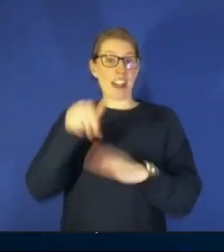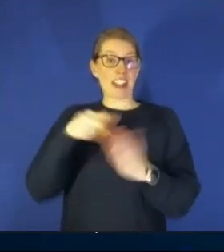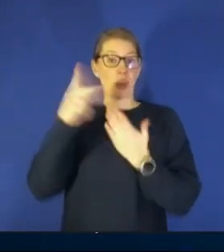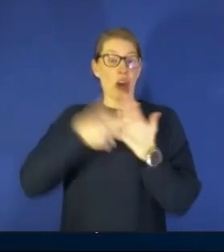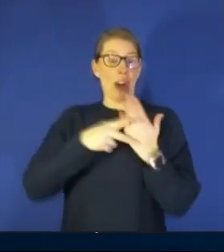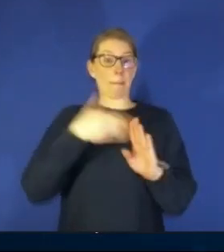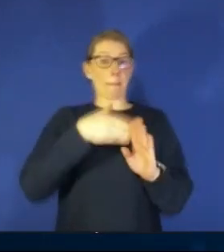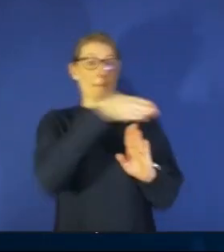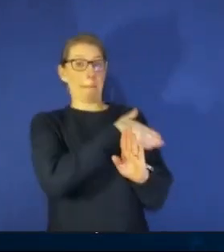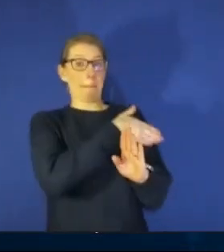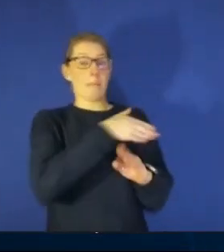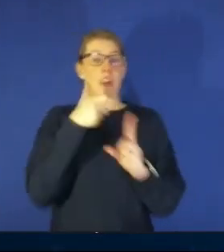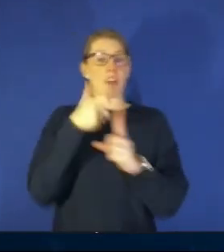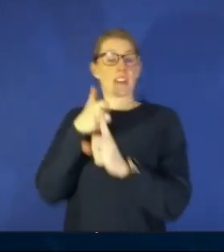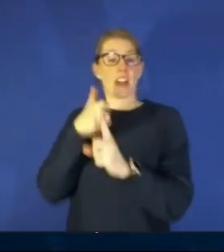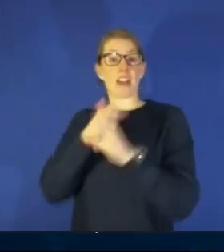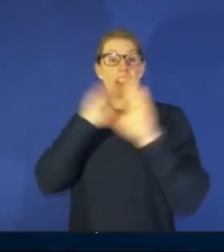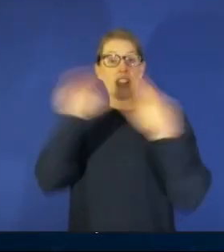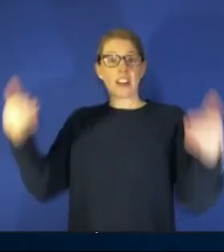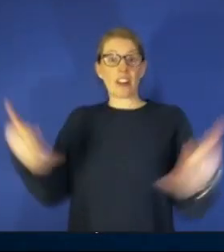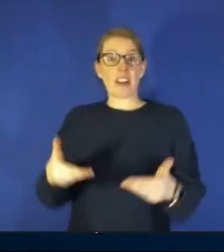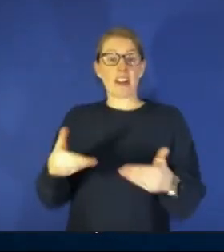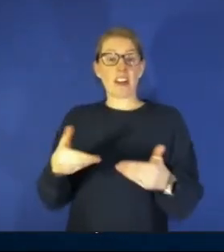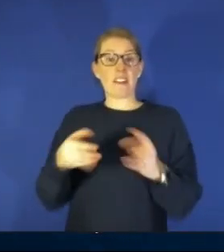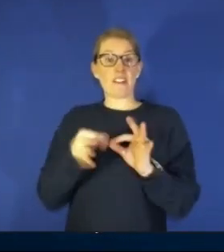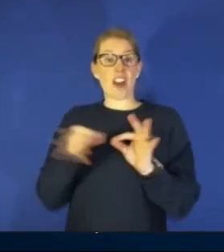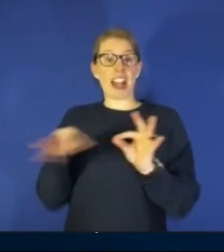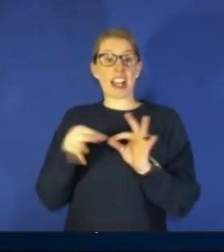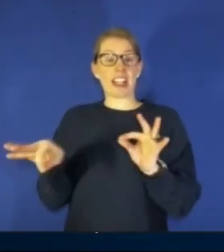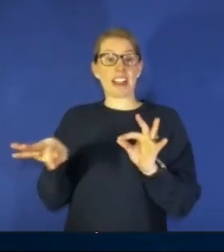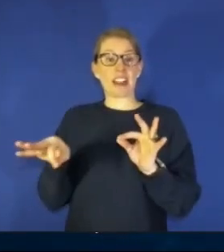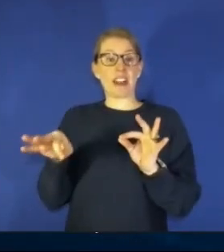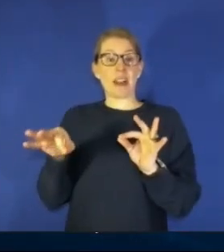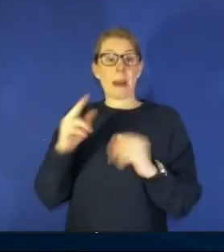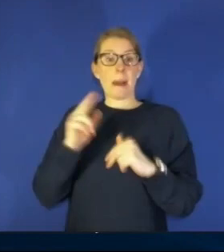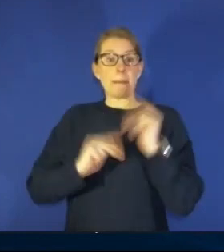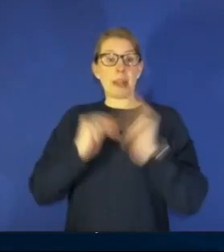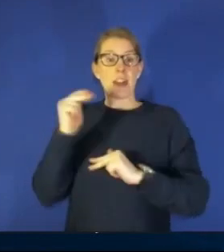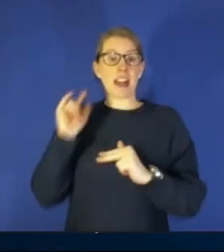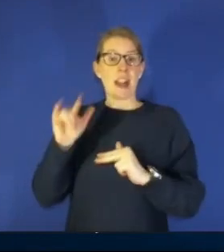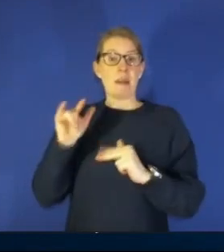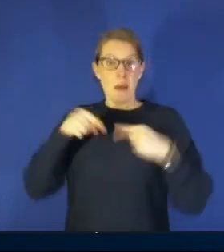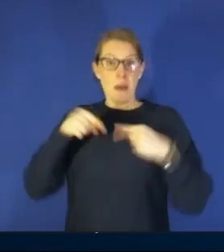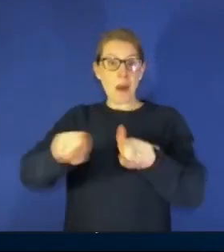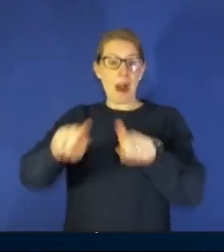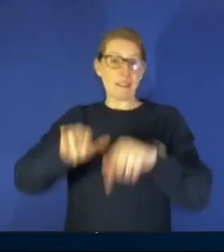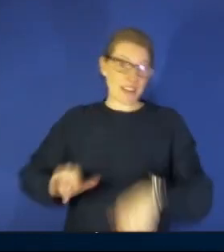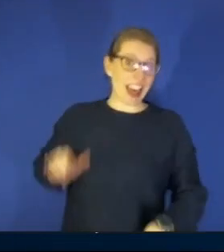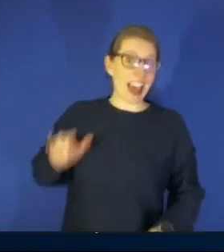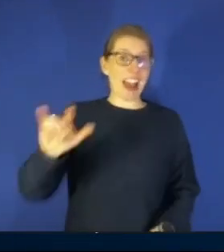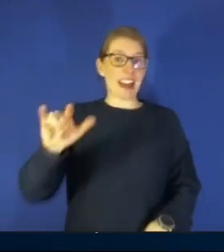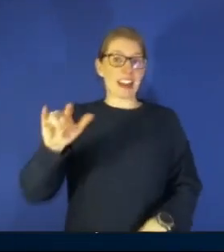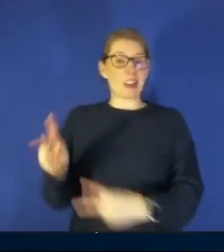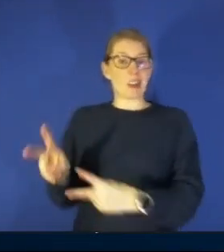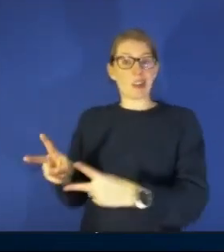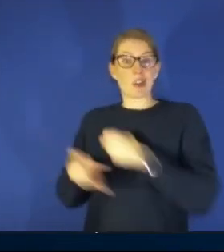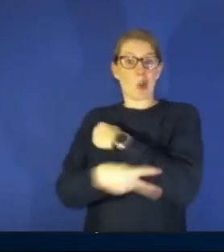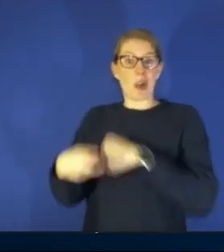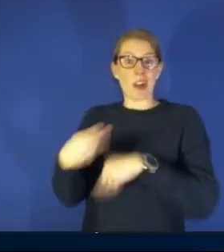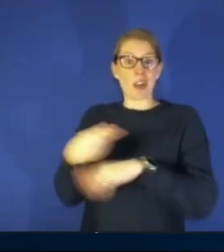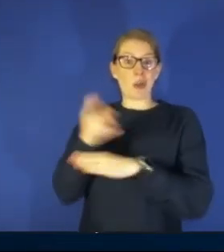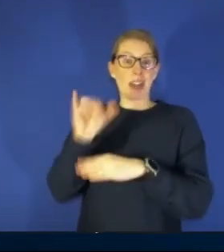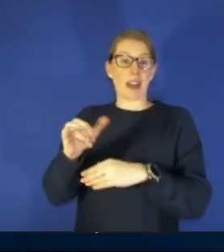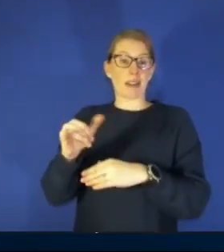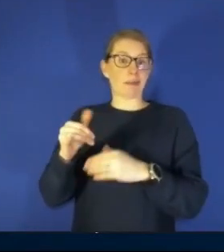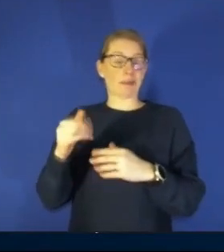Yeah. She's the one that introduced the phrase to us. Mm-hmm. We're building the airplane while we fly it. Thank you. We've stolen and used that 1,000 times if we've used it